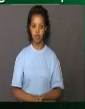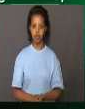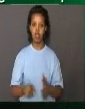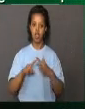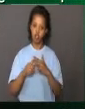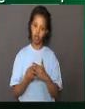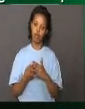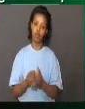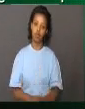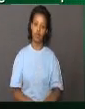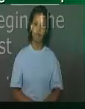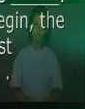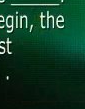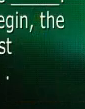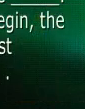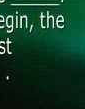Begin.